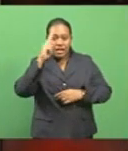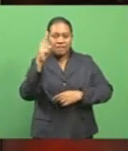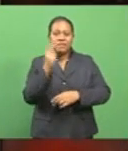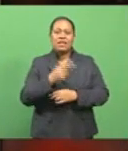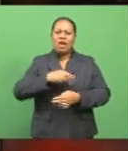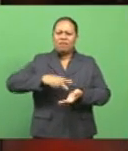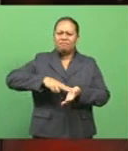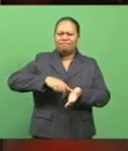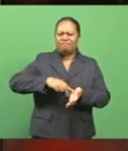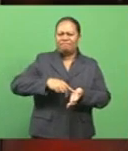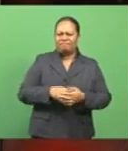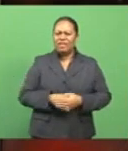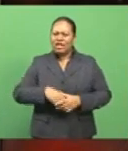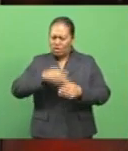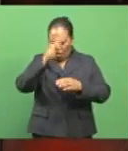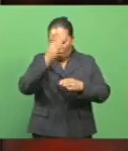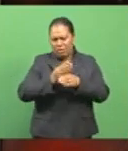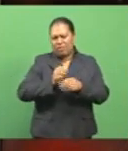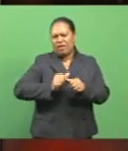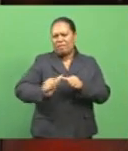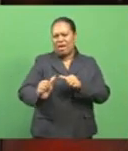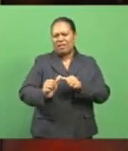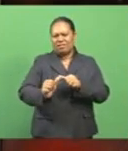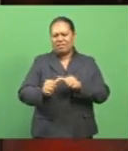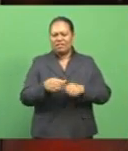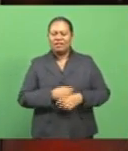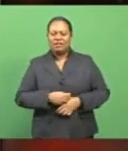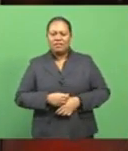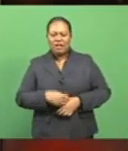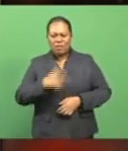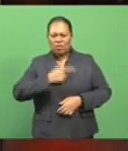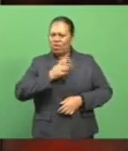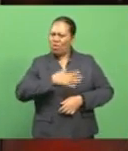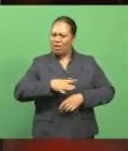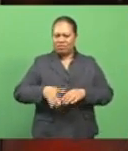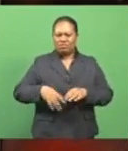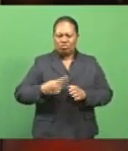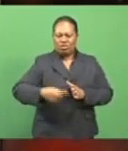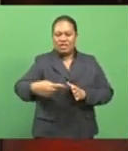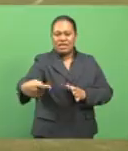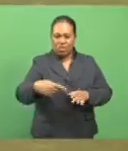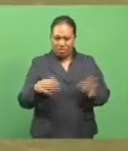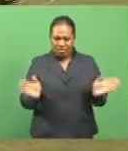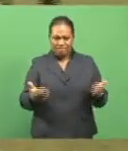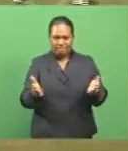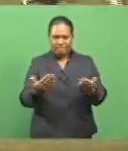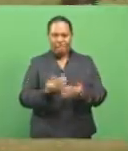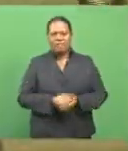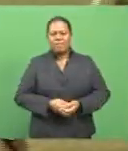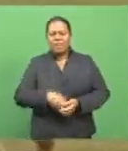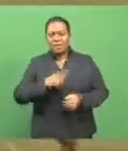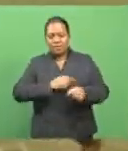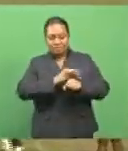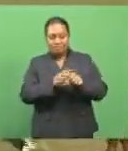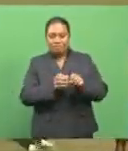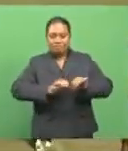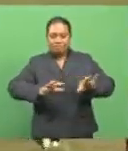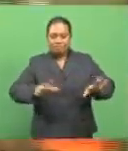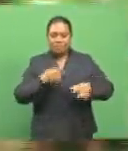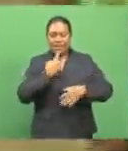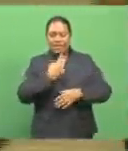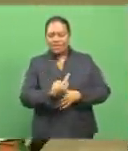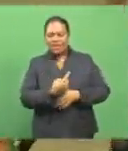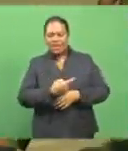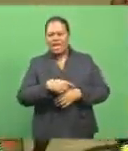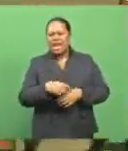League is hoping for the best when restrictions are lifted and all sporting events proceed. While current COVID-19 containment measures